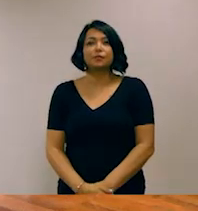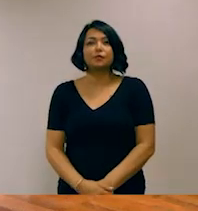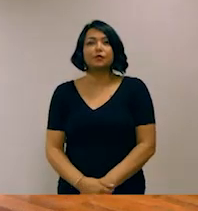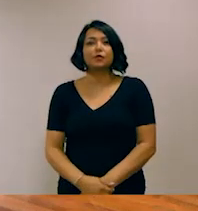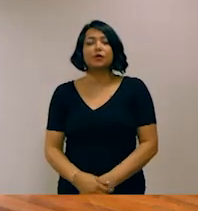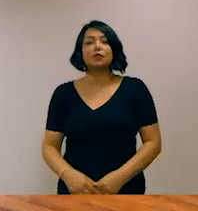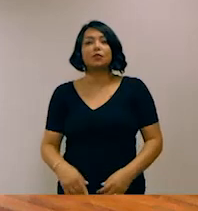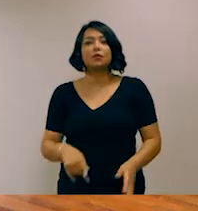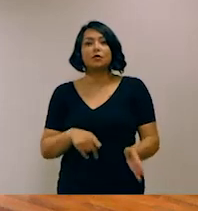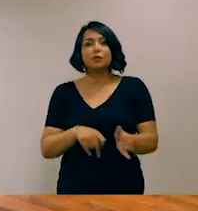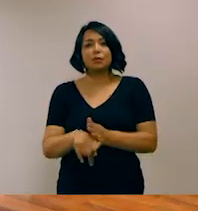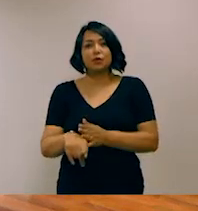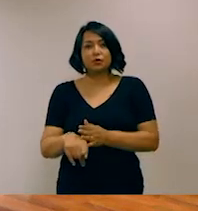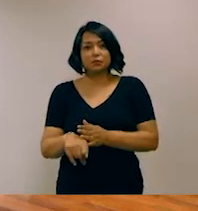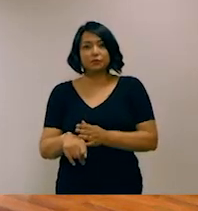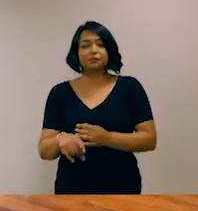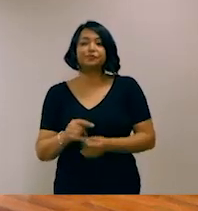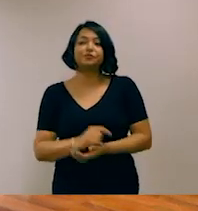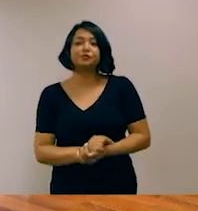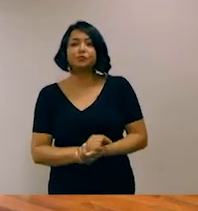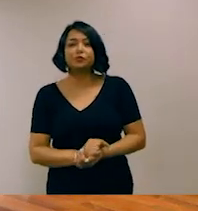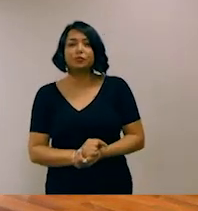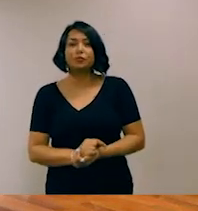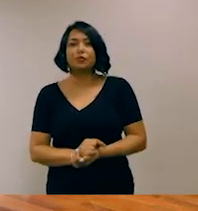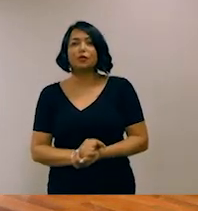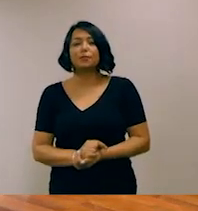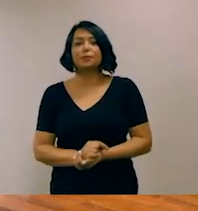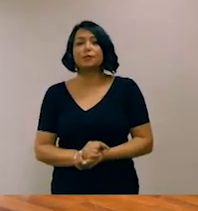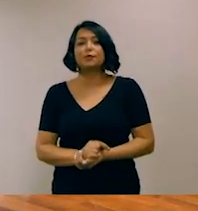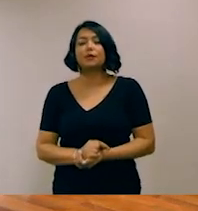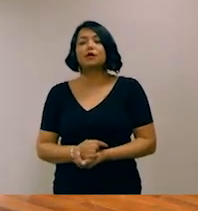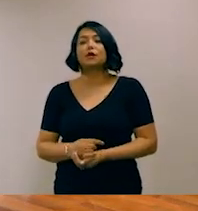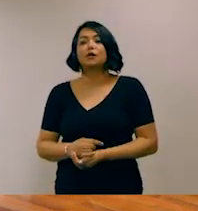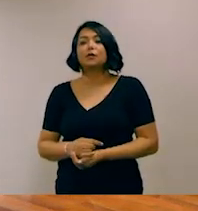than a question for Victor and Alexandre Roriz.